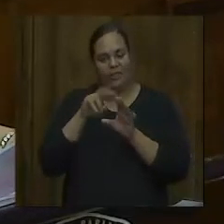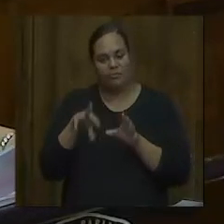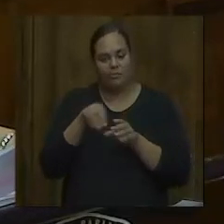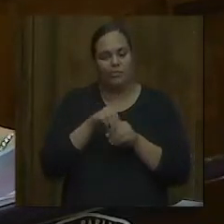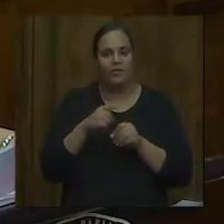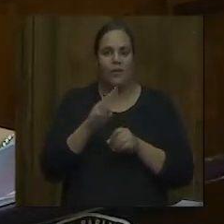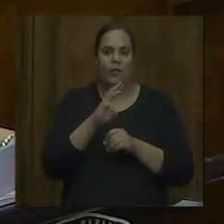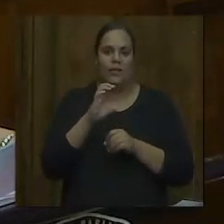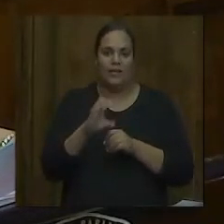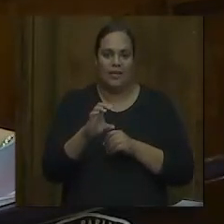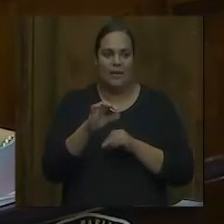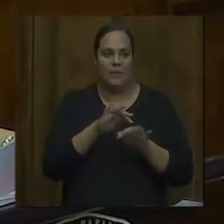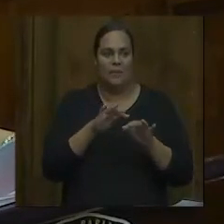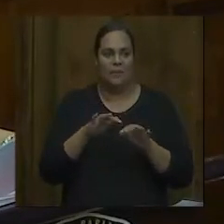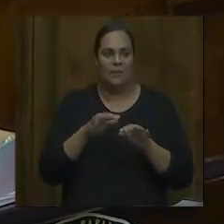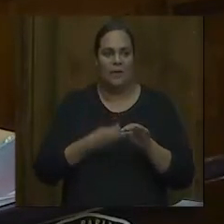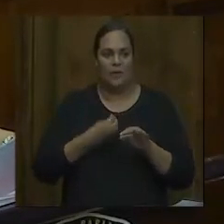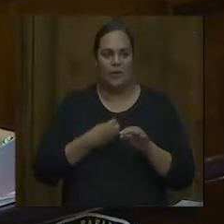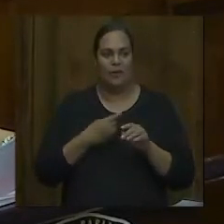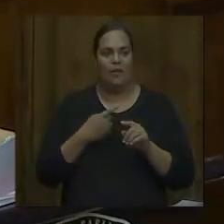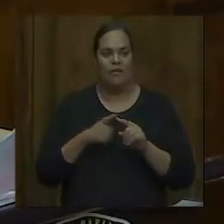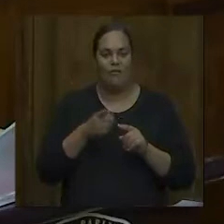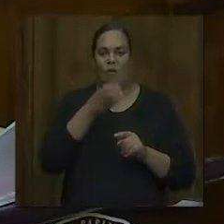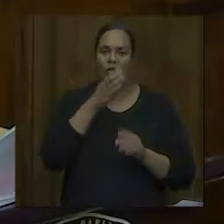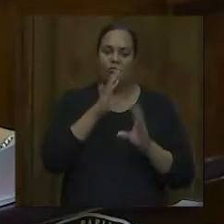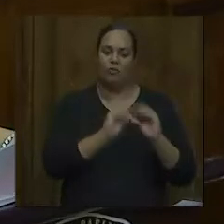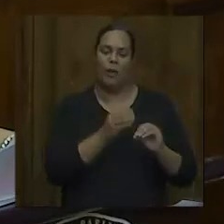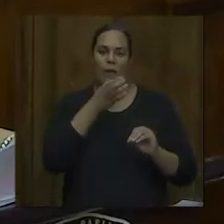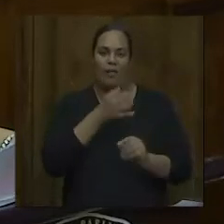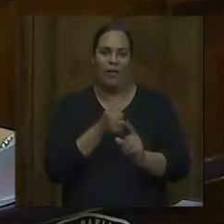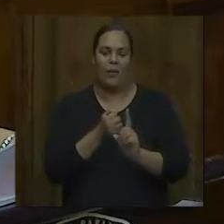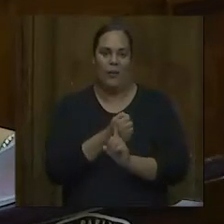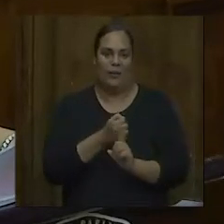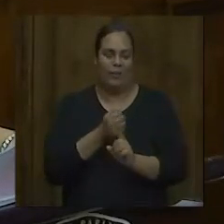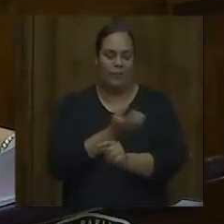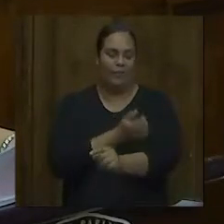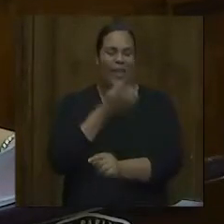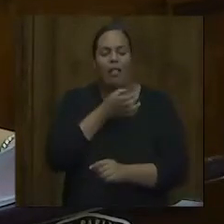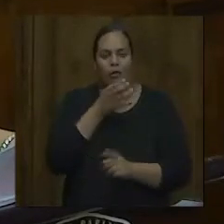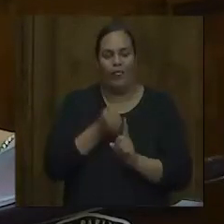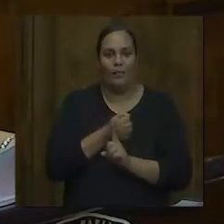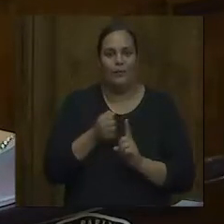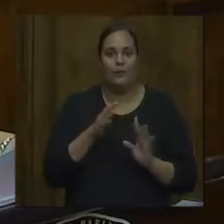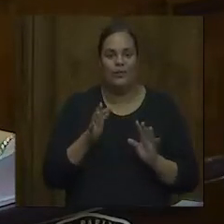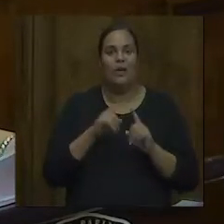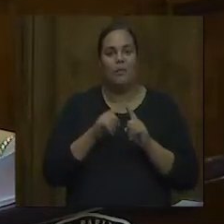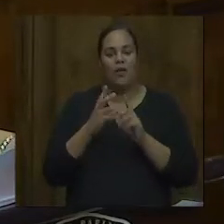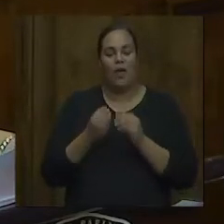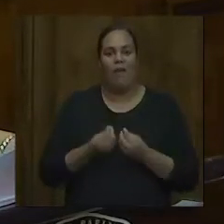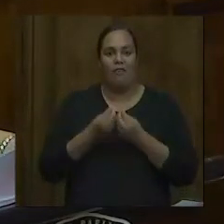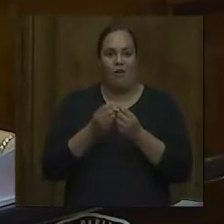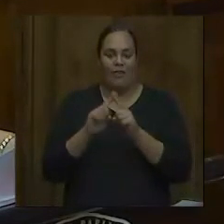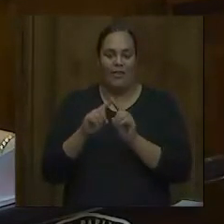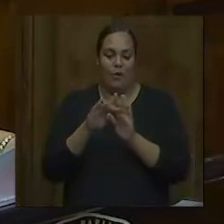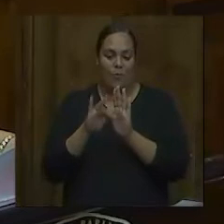factor to the Western Cape Government's game changer of tackling alcohol abuse. If our youth are occupied with positive development programs, they